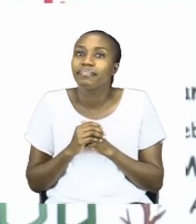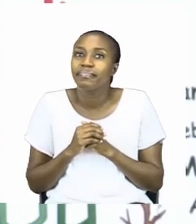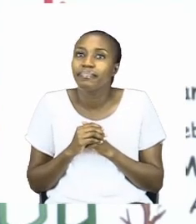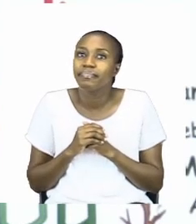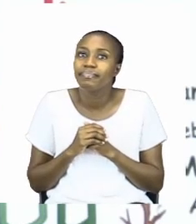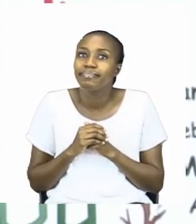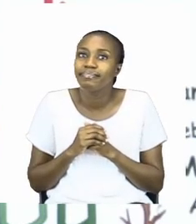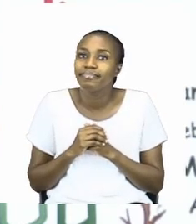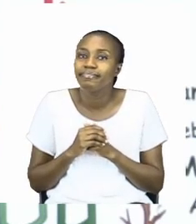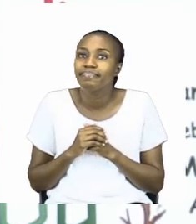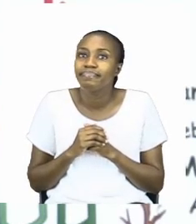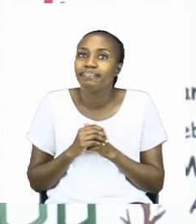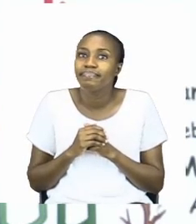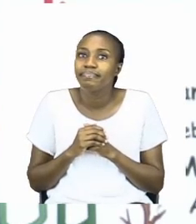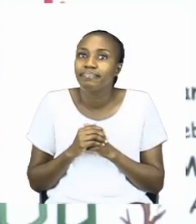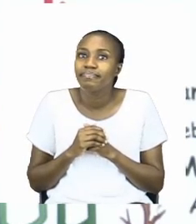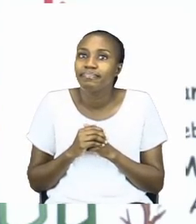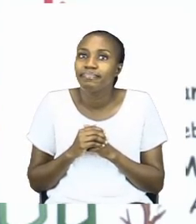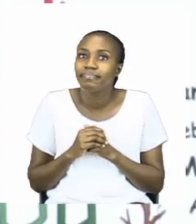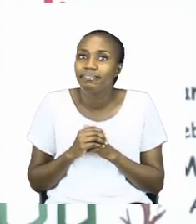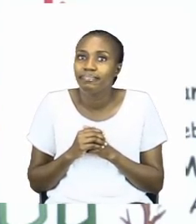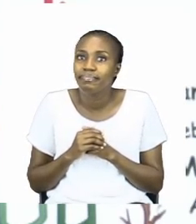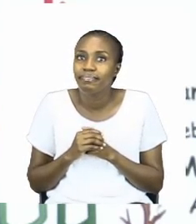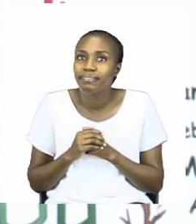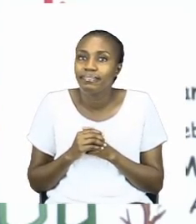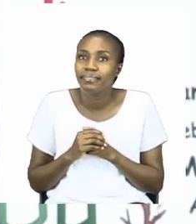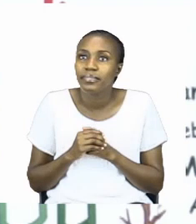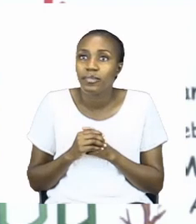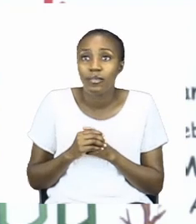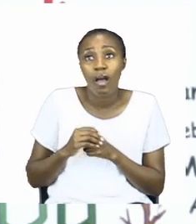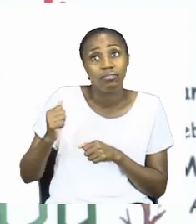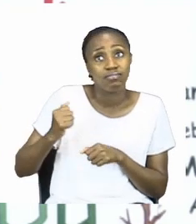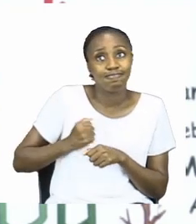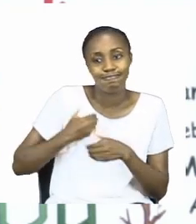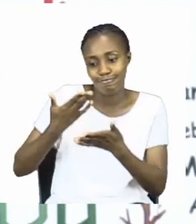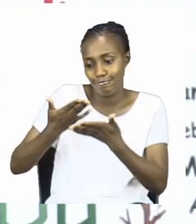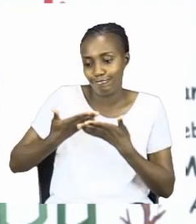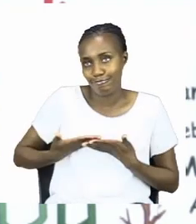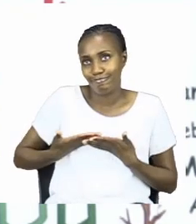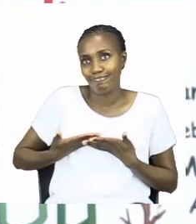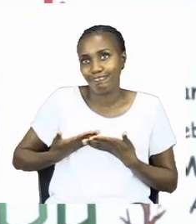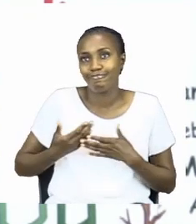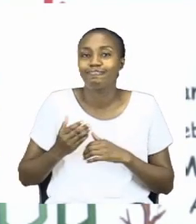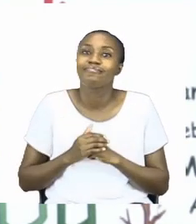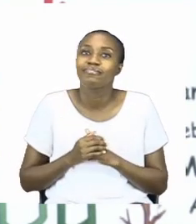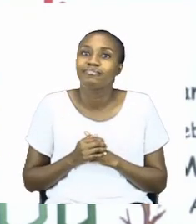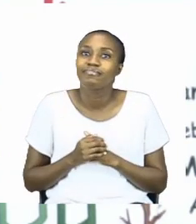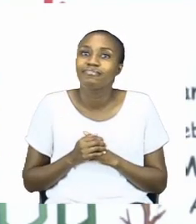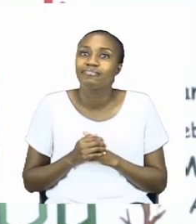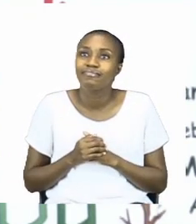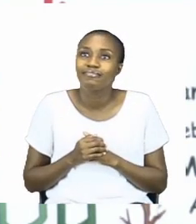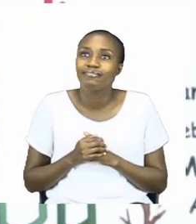me. Are you ready? Let's go. Dad will help